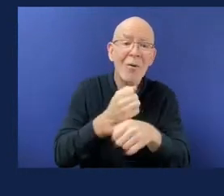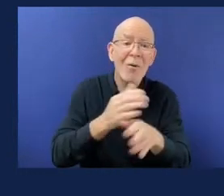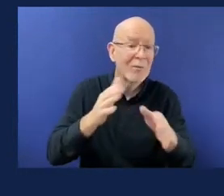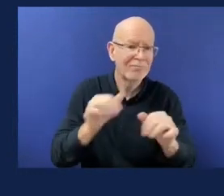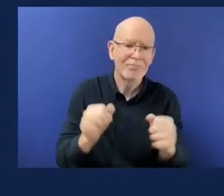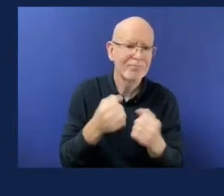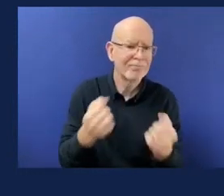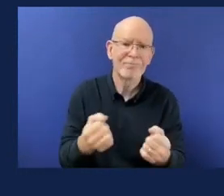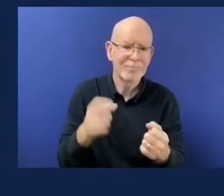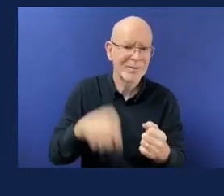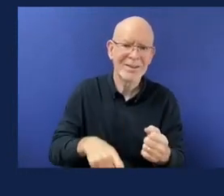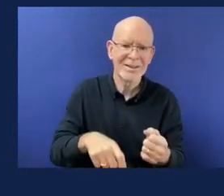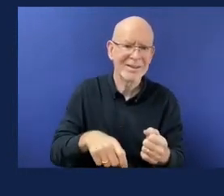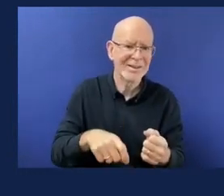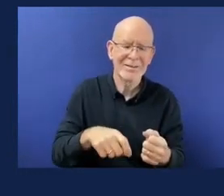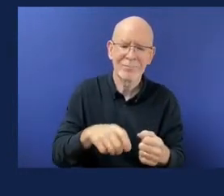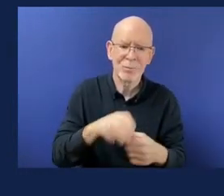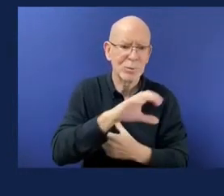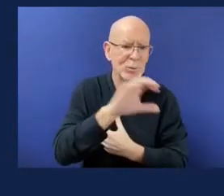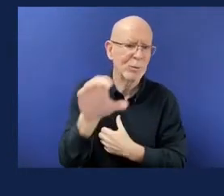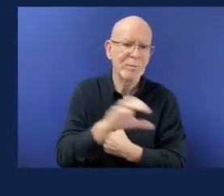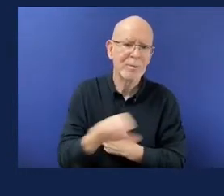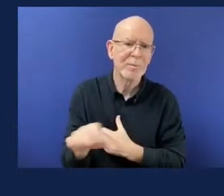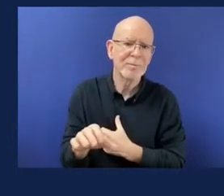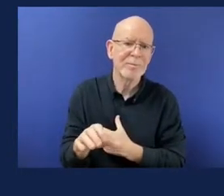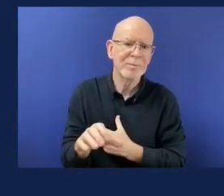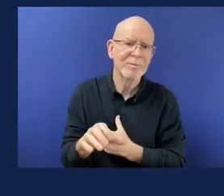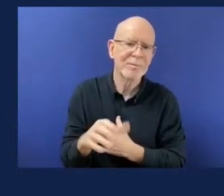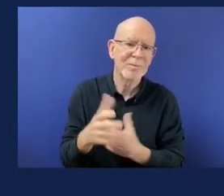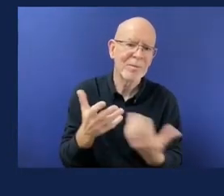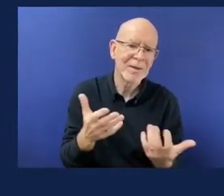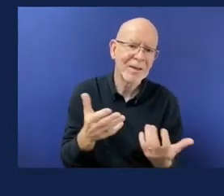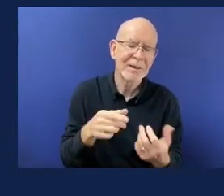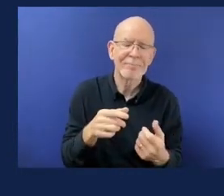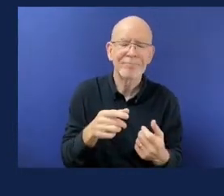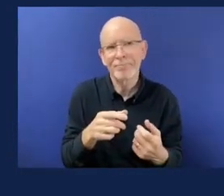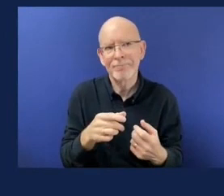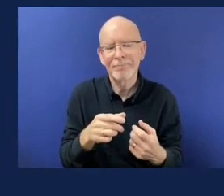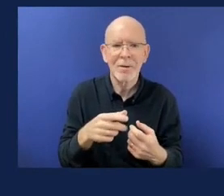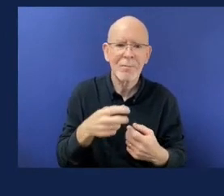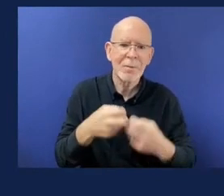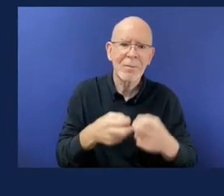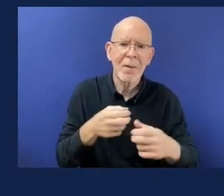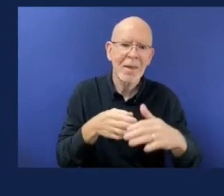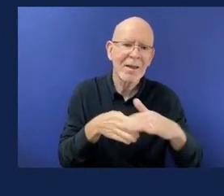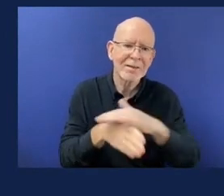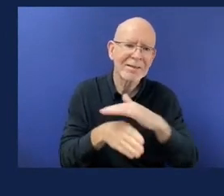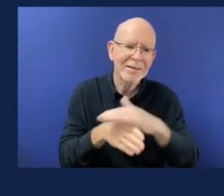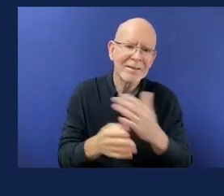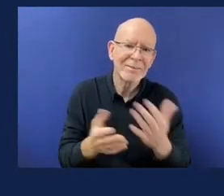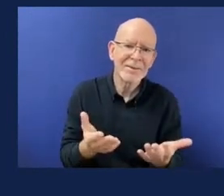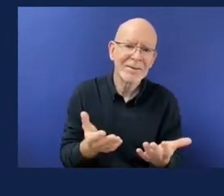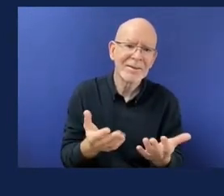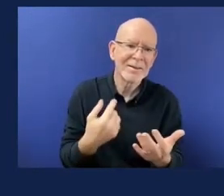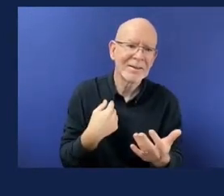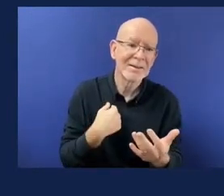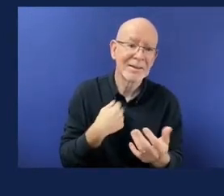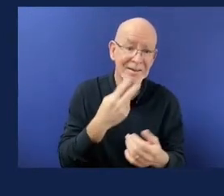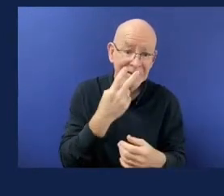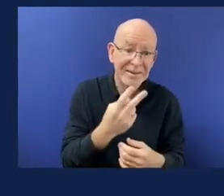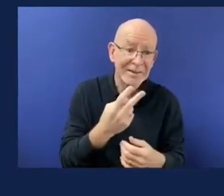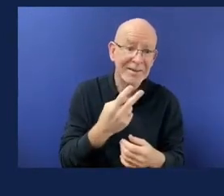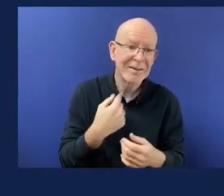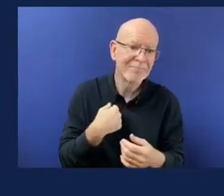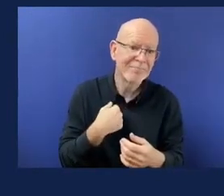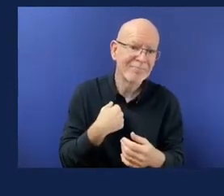very apologetic messages at the last minute, saying that they were inundated with work to deal with supporting